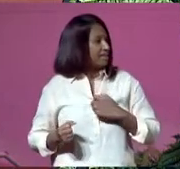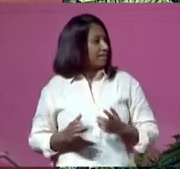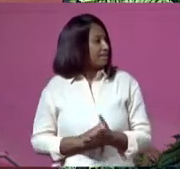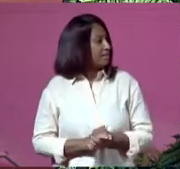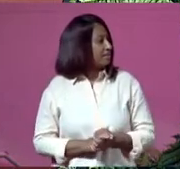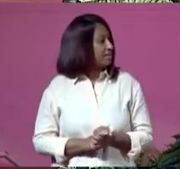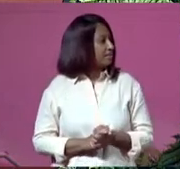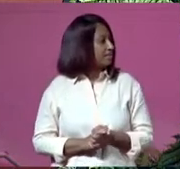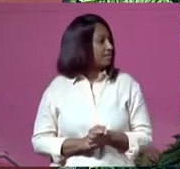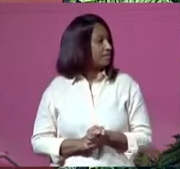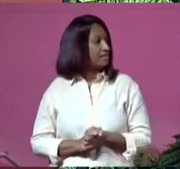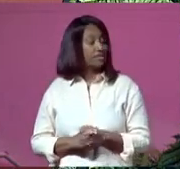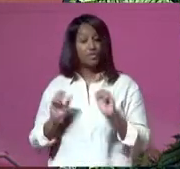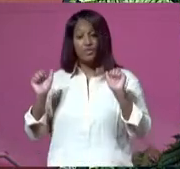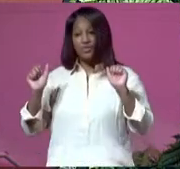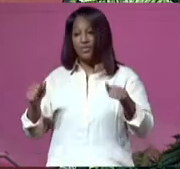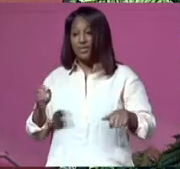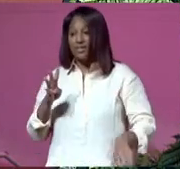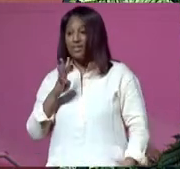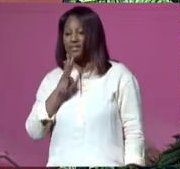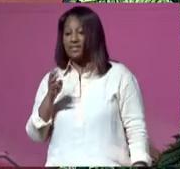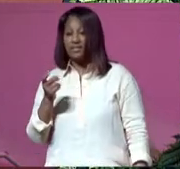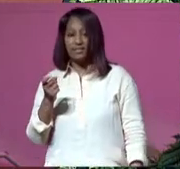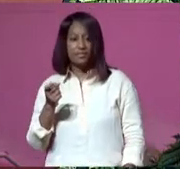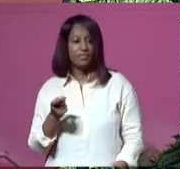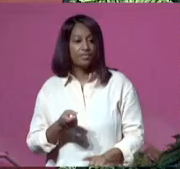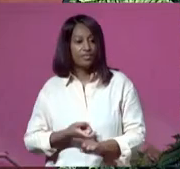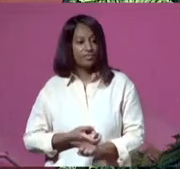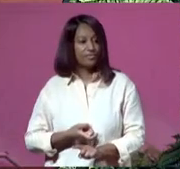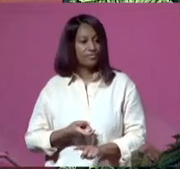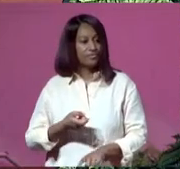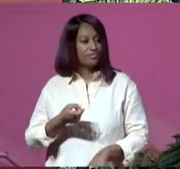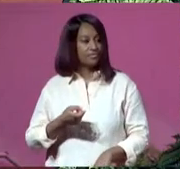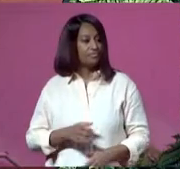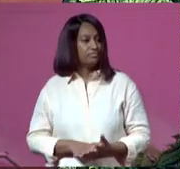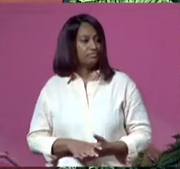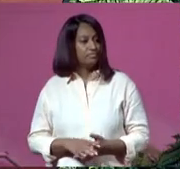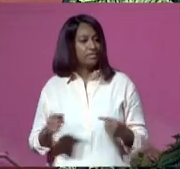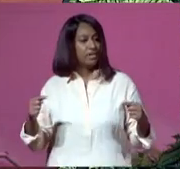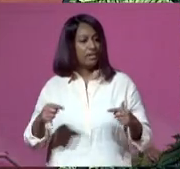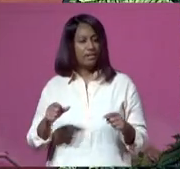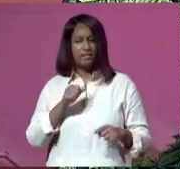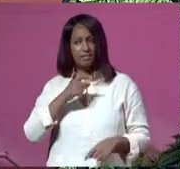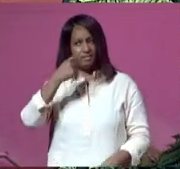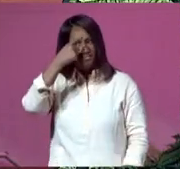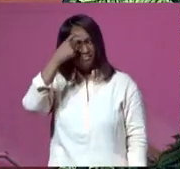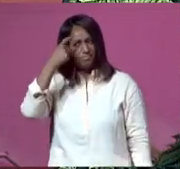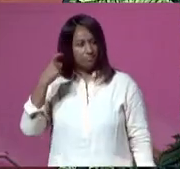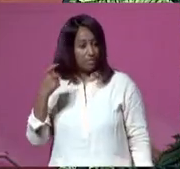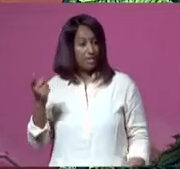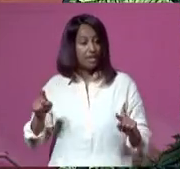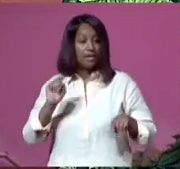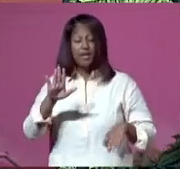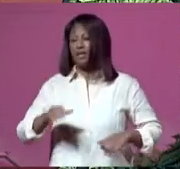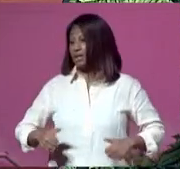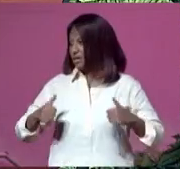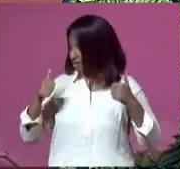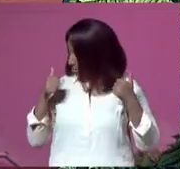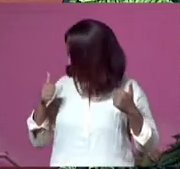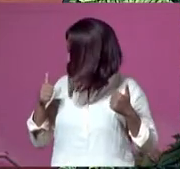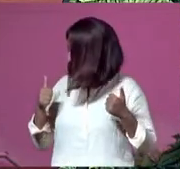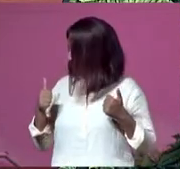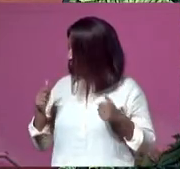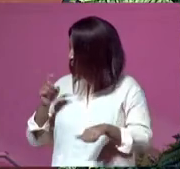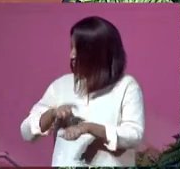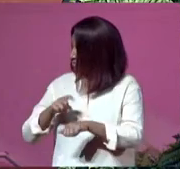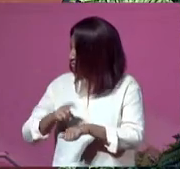So that you speak from your wounds and not from your scars. We're working here, Holy Ghost. It's time for you to